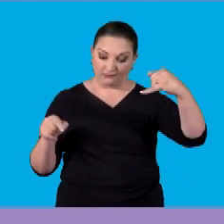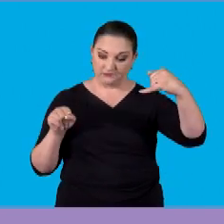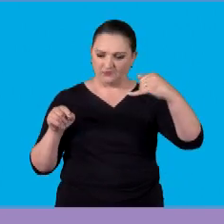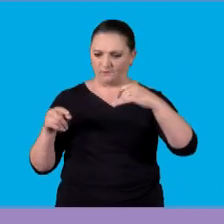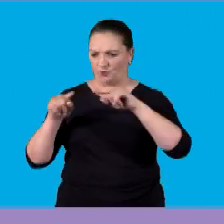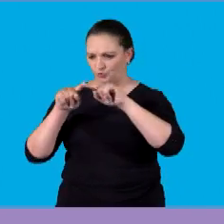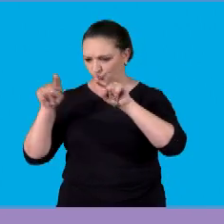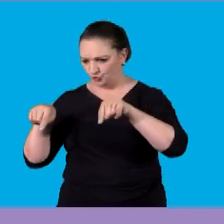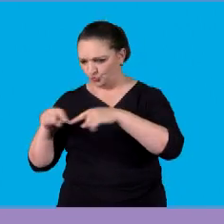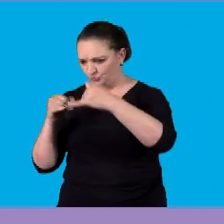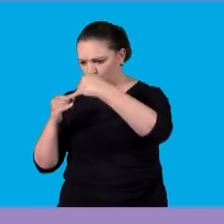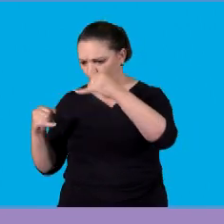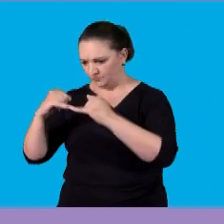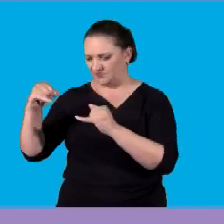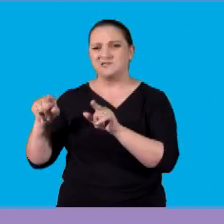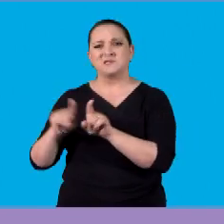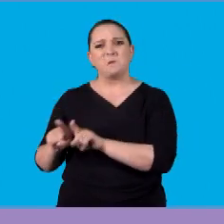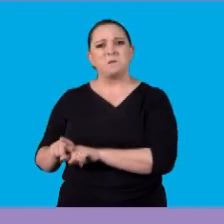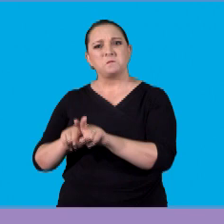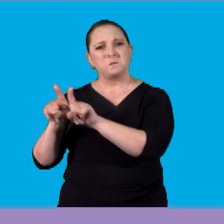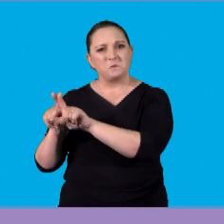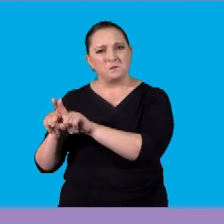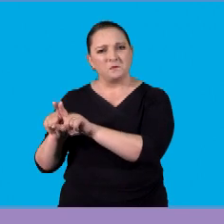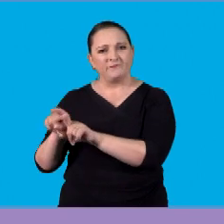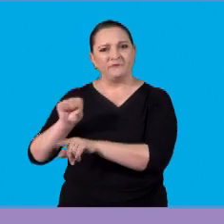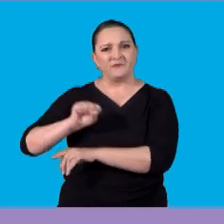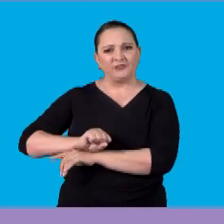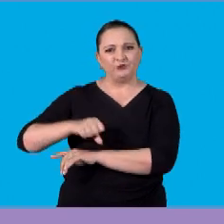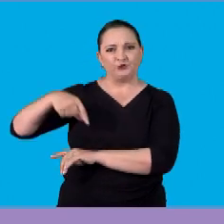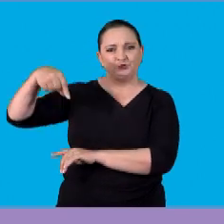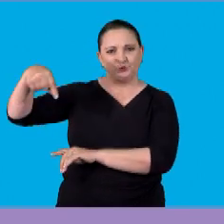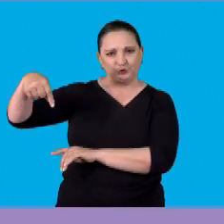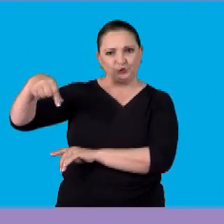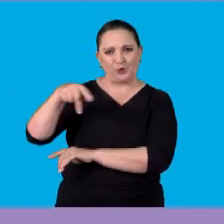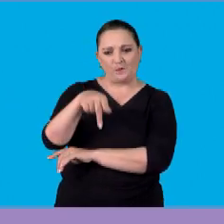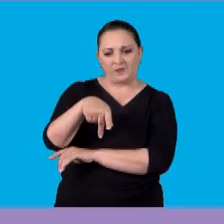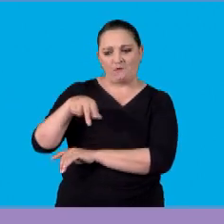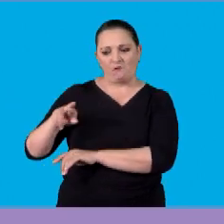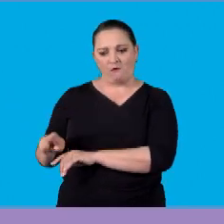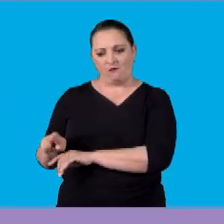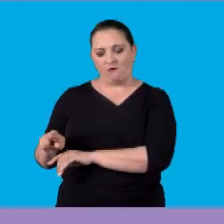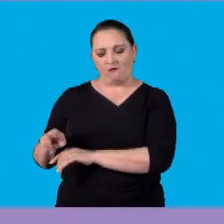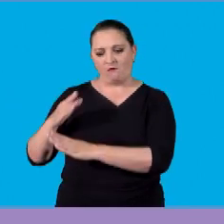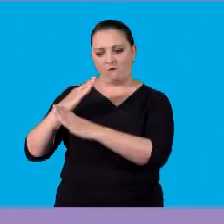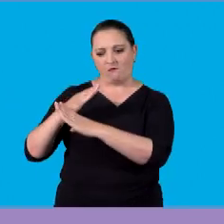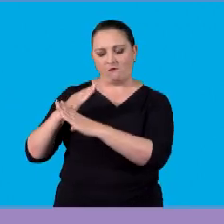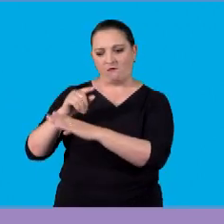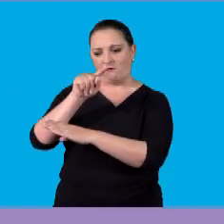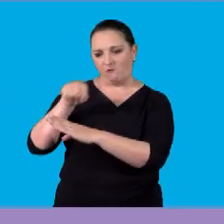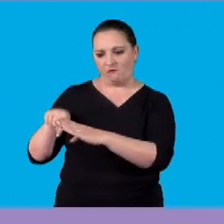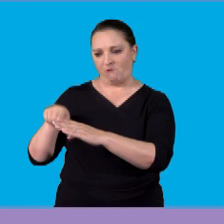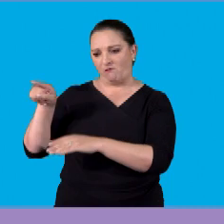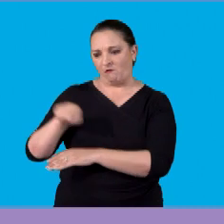are equal. So that means that SQ is equal to PR. So